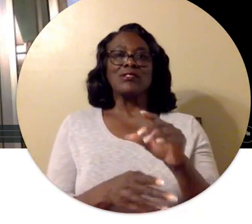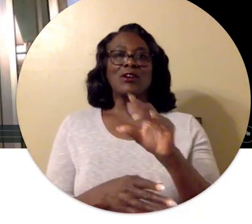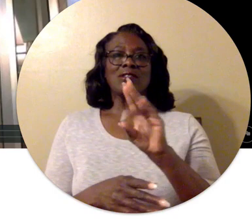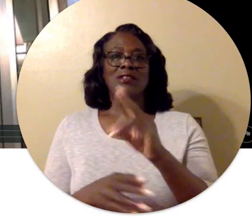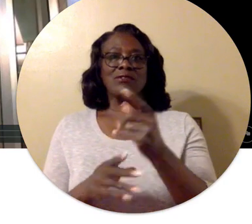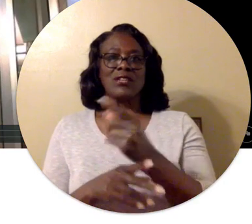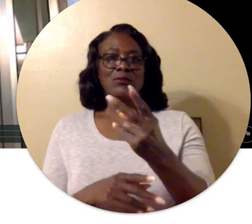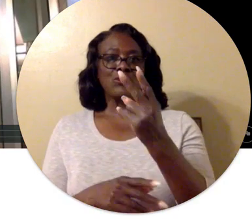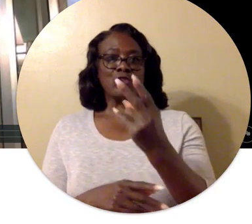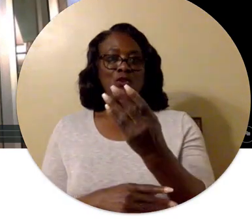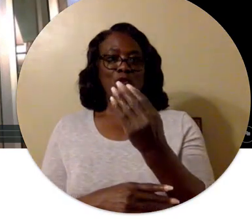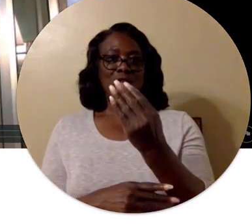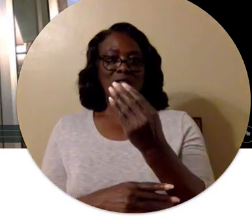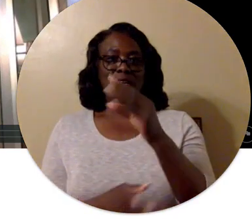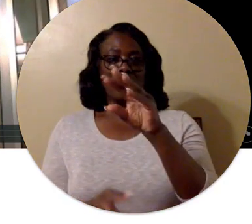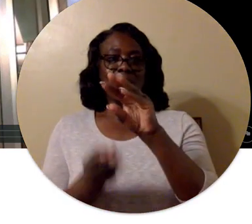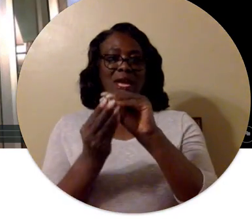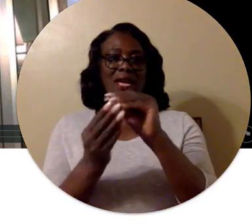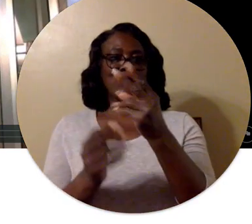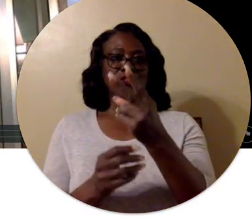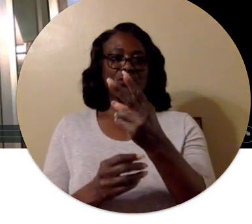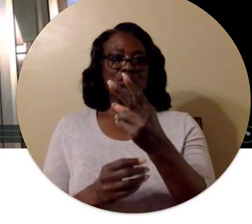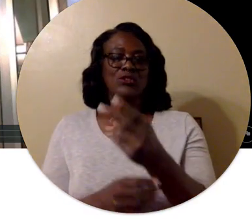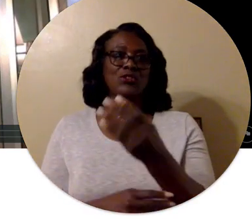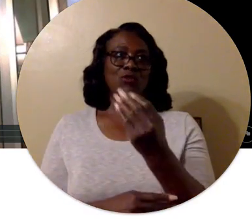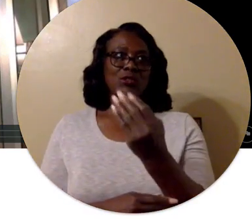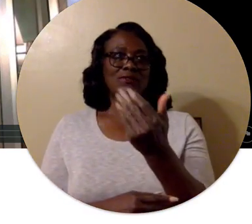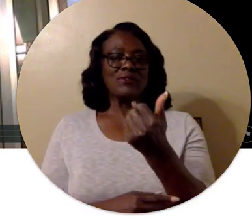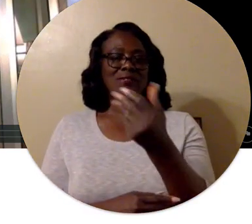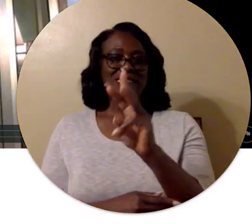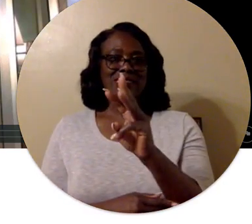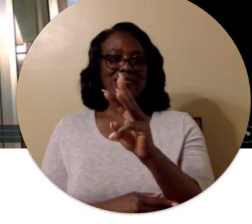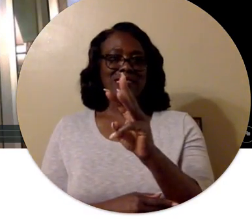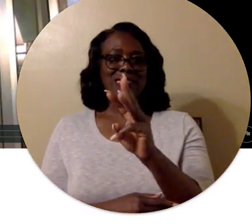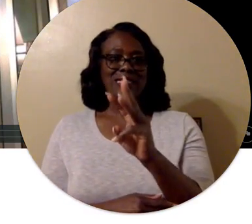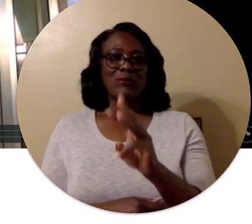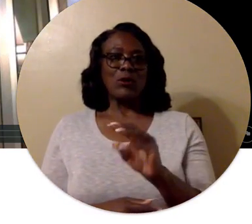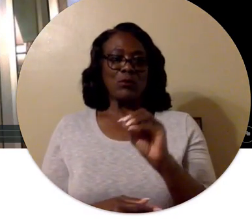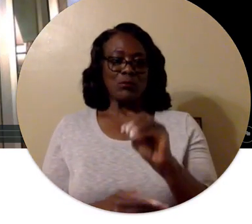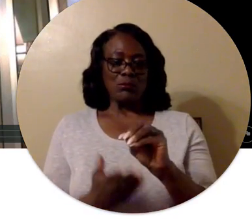14, and then we're going to add the 2. So 14, 15, 16. So I'm going to write my 16